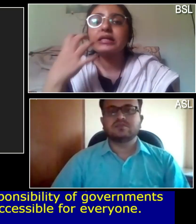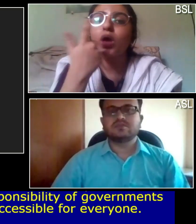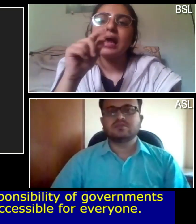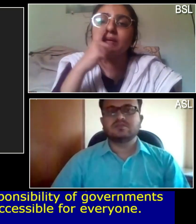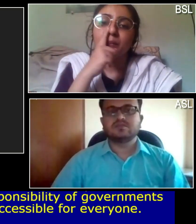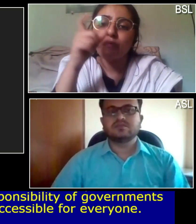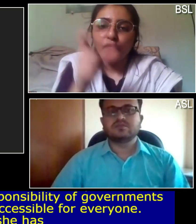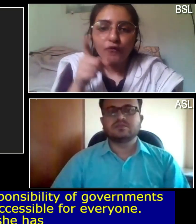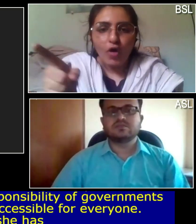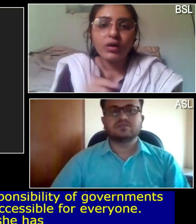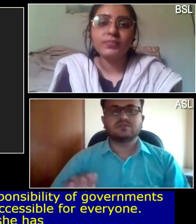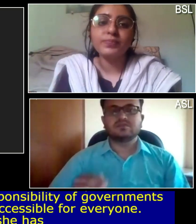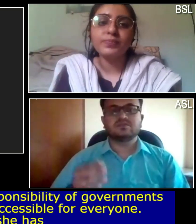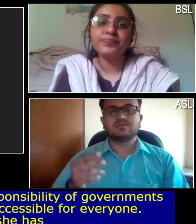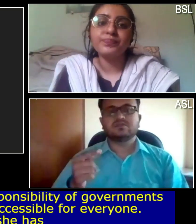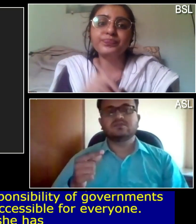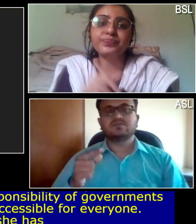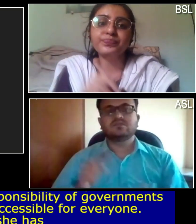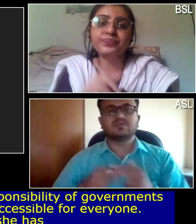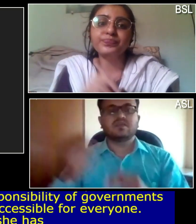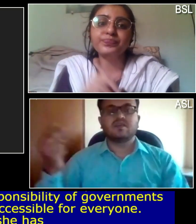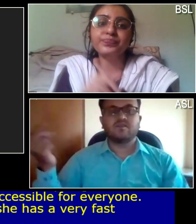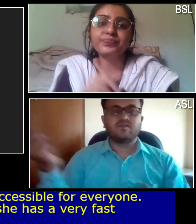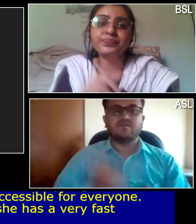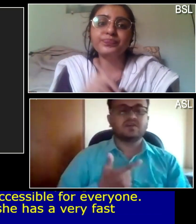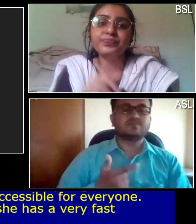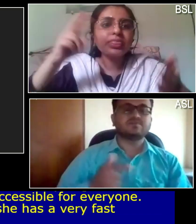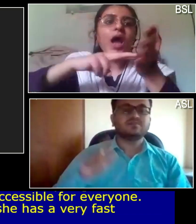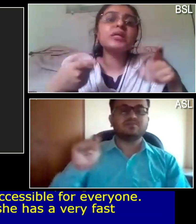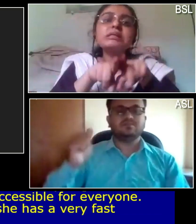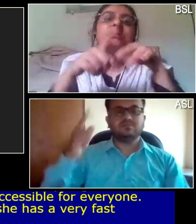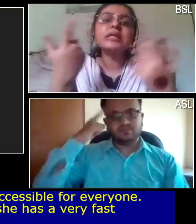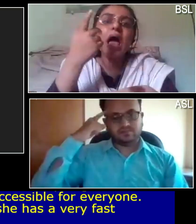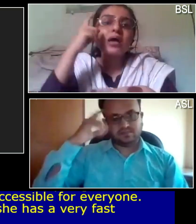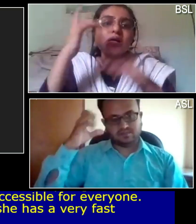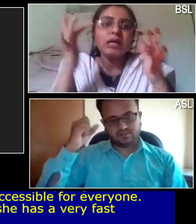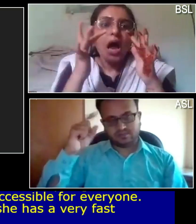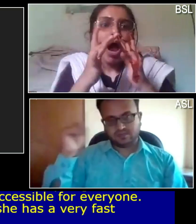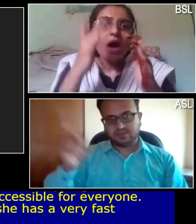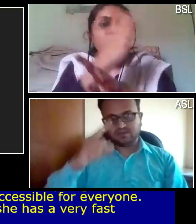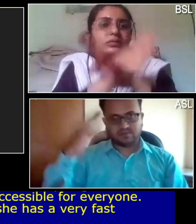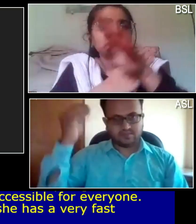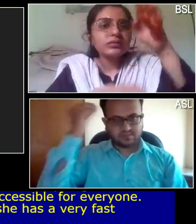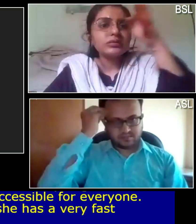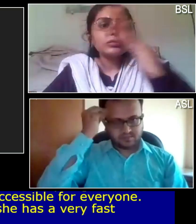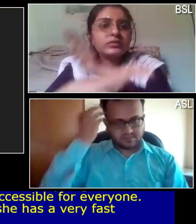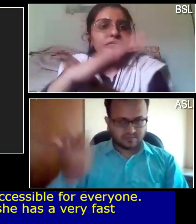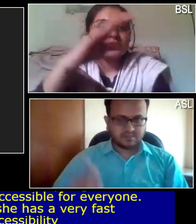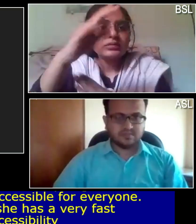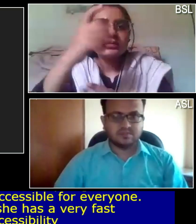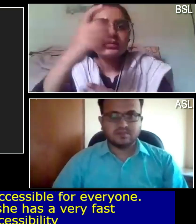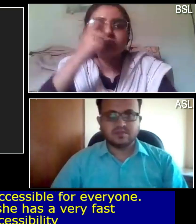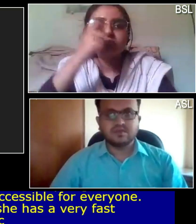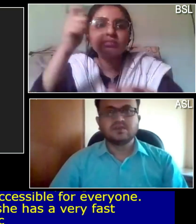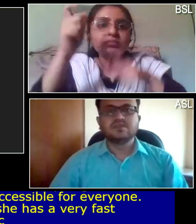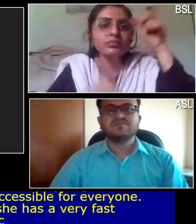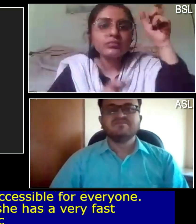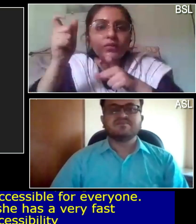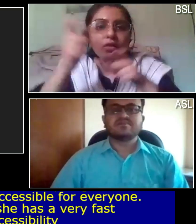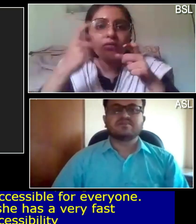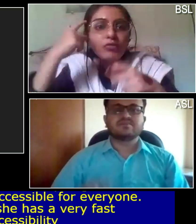vast experience of working with digital accessibility for persons with disabilities, rather over 25 years of working with